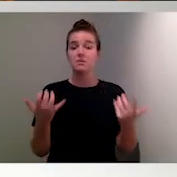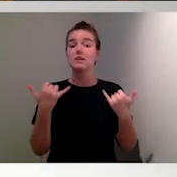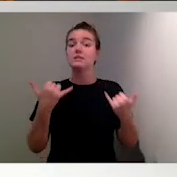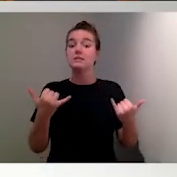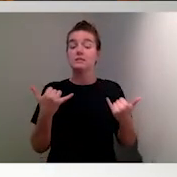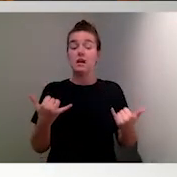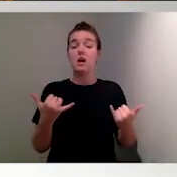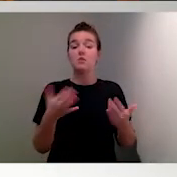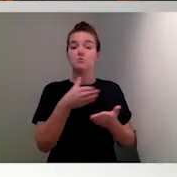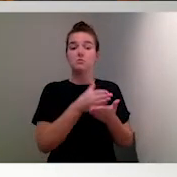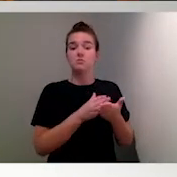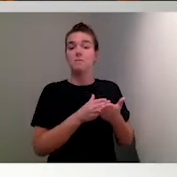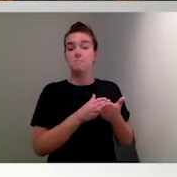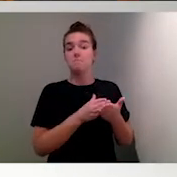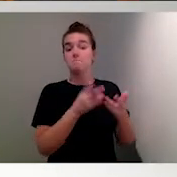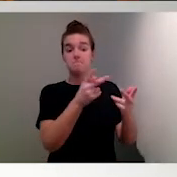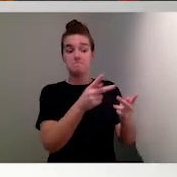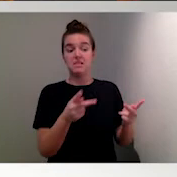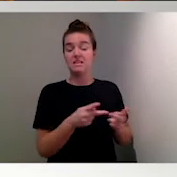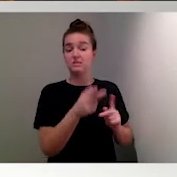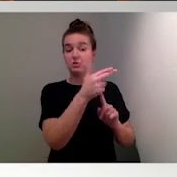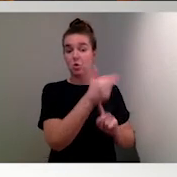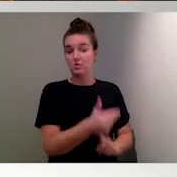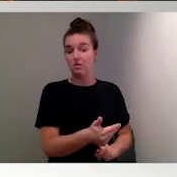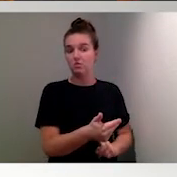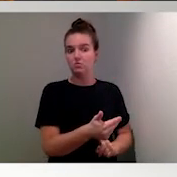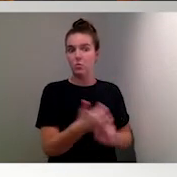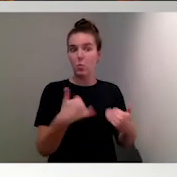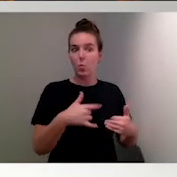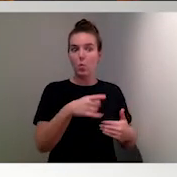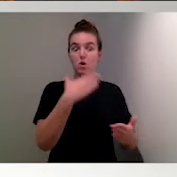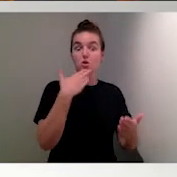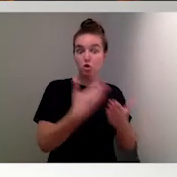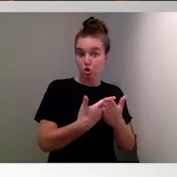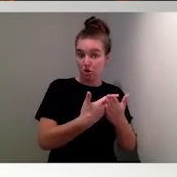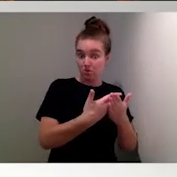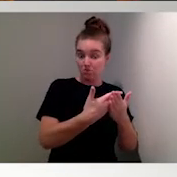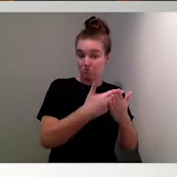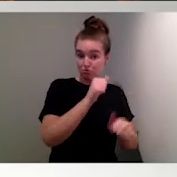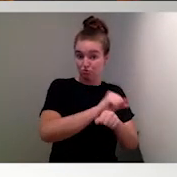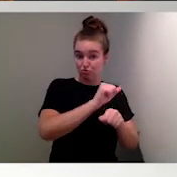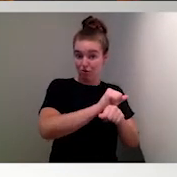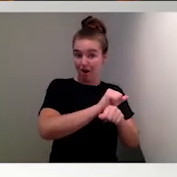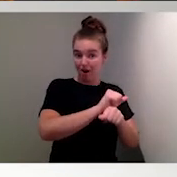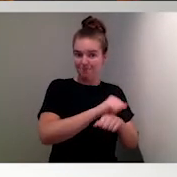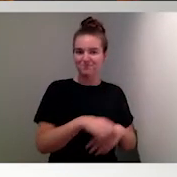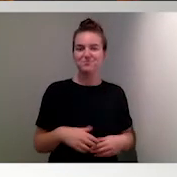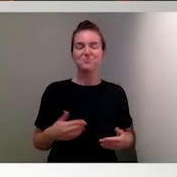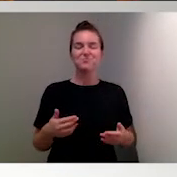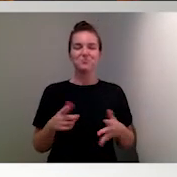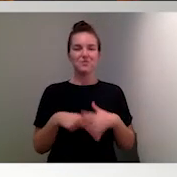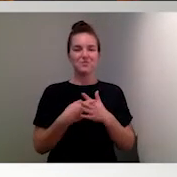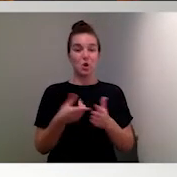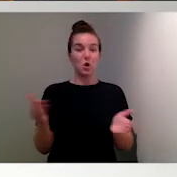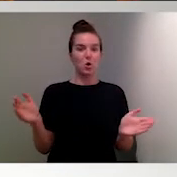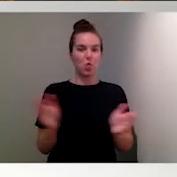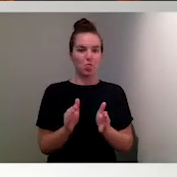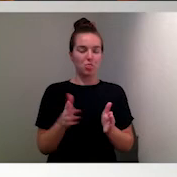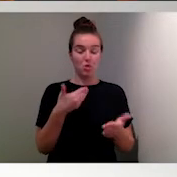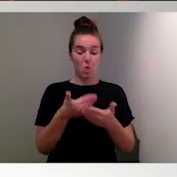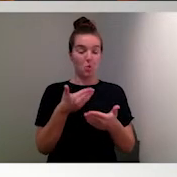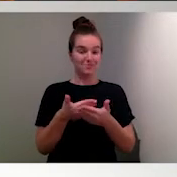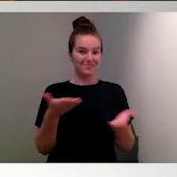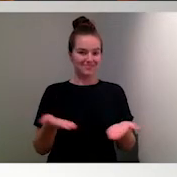Let's start a little bit closer to home. I have two pictures up here, and this is